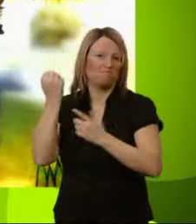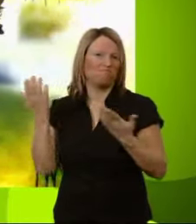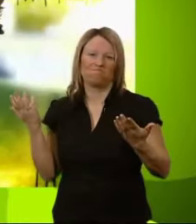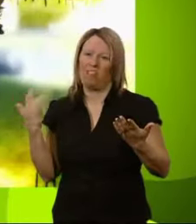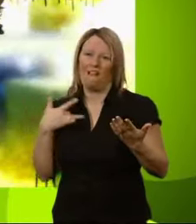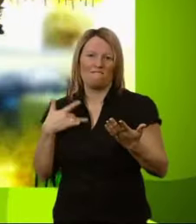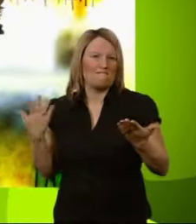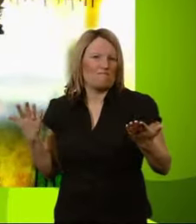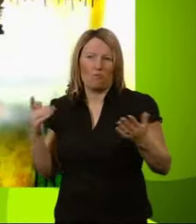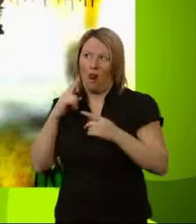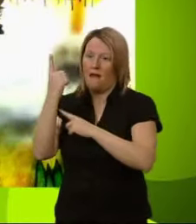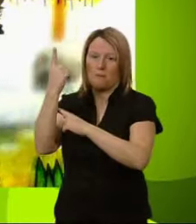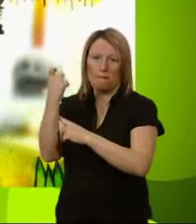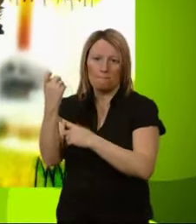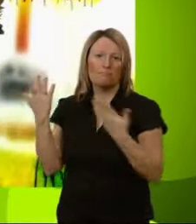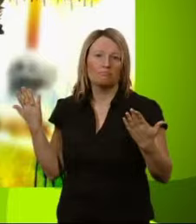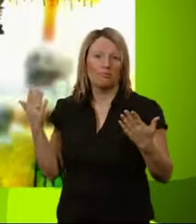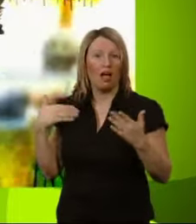bright hopes of becoming ultimate champion now seem dimmed.